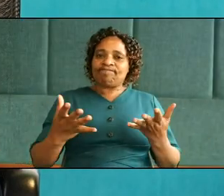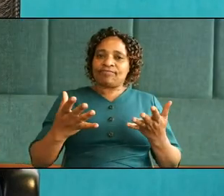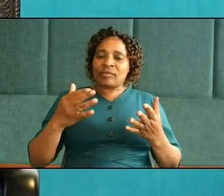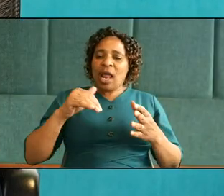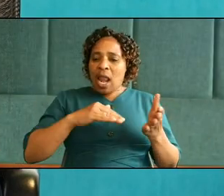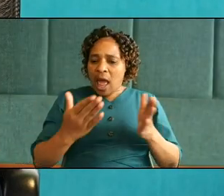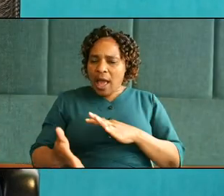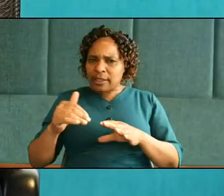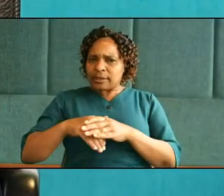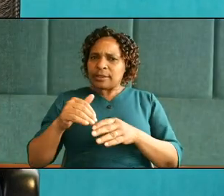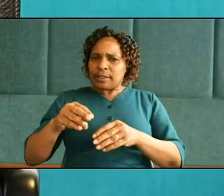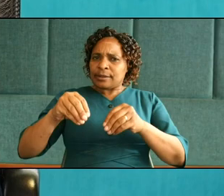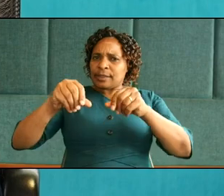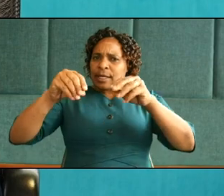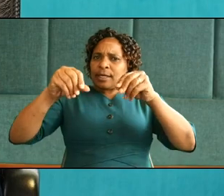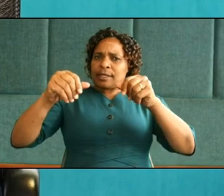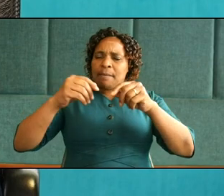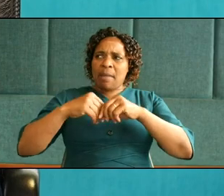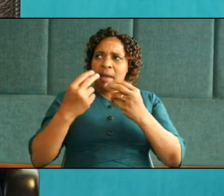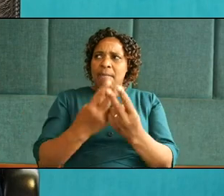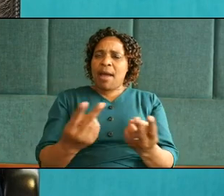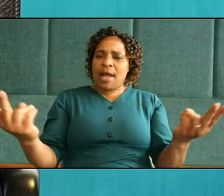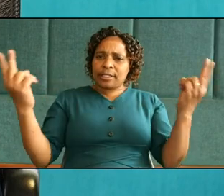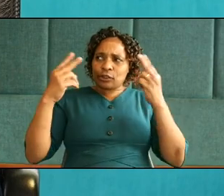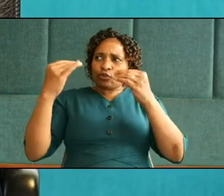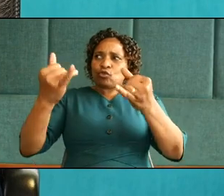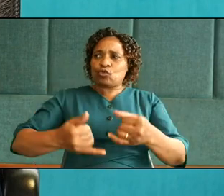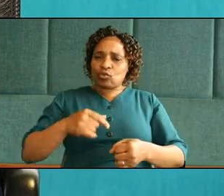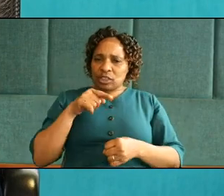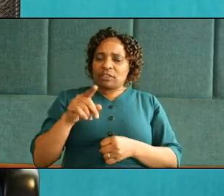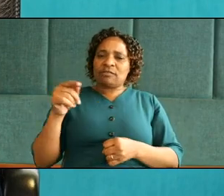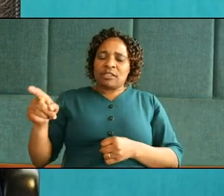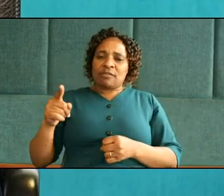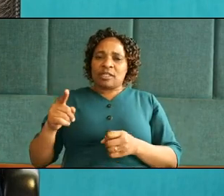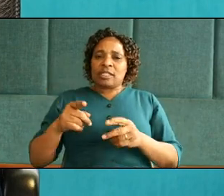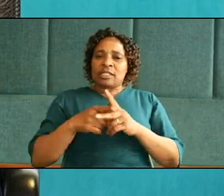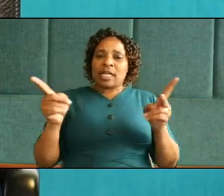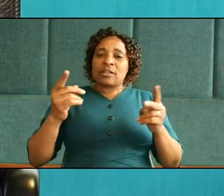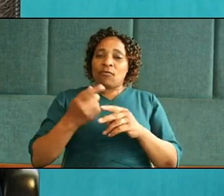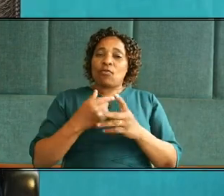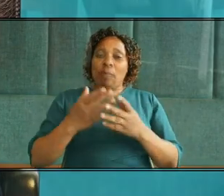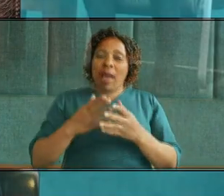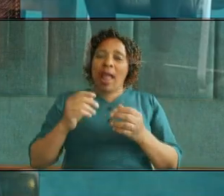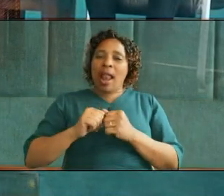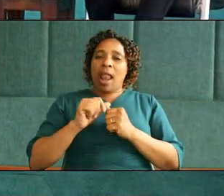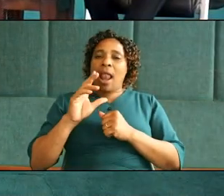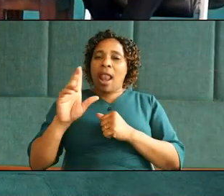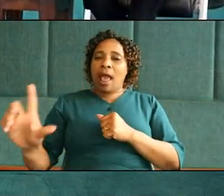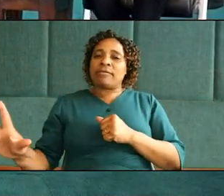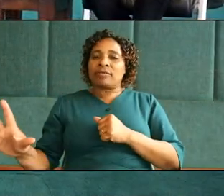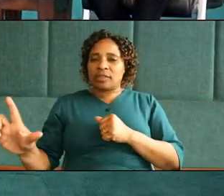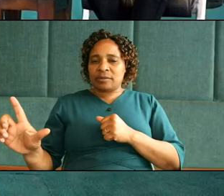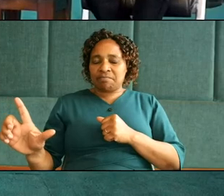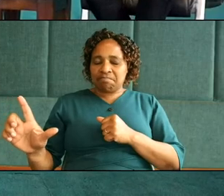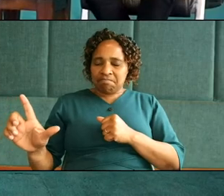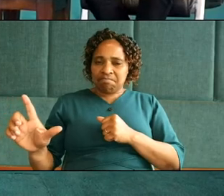begin, I'd like my panelists here to introduce themselves, starting from my extreme left.